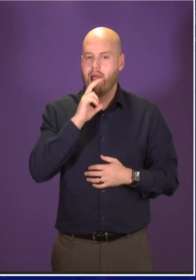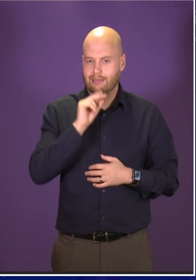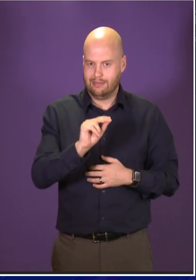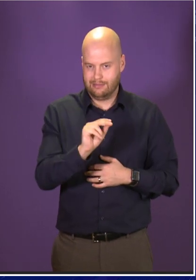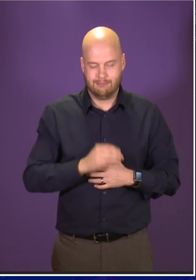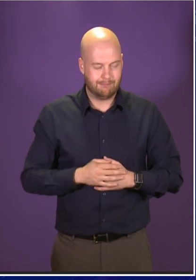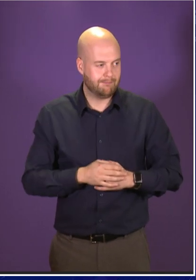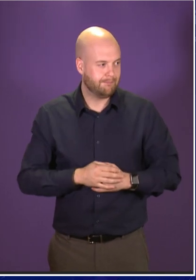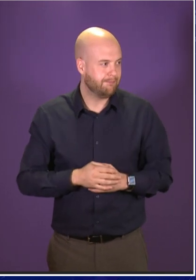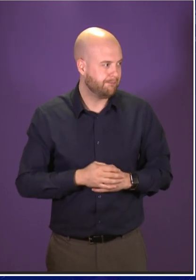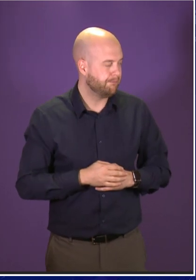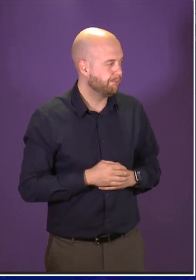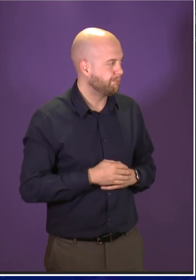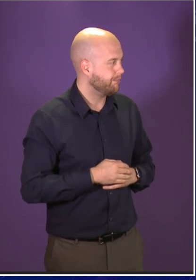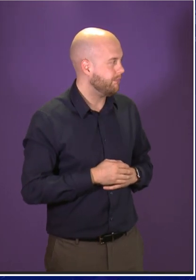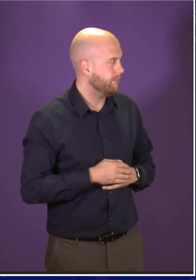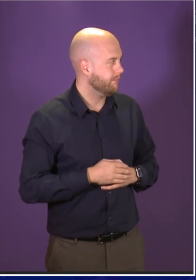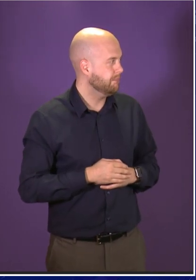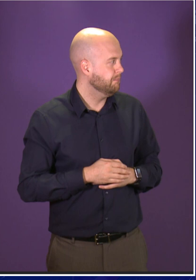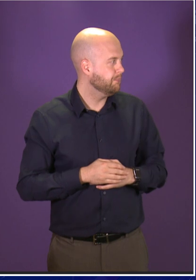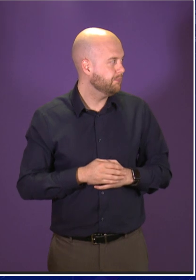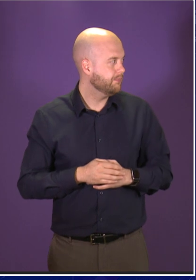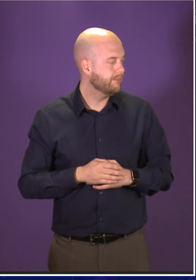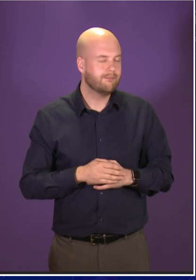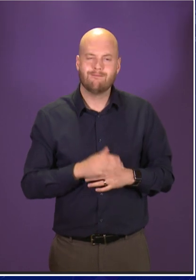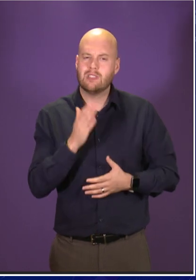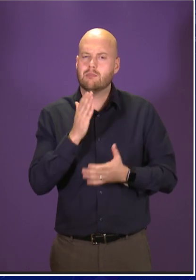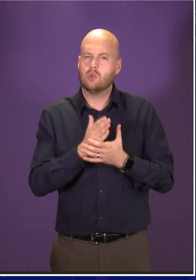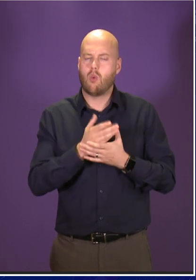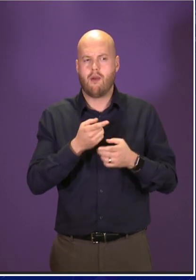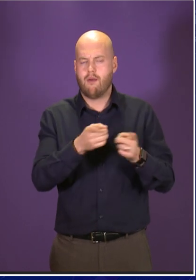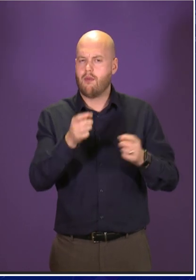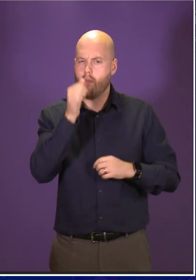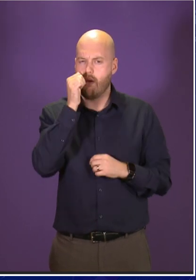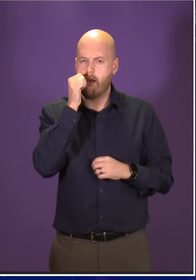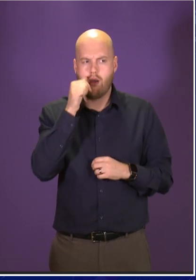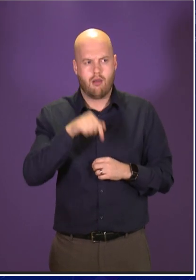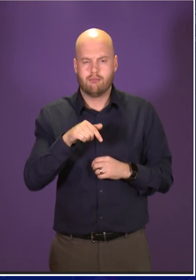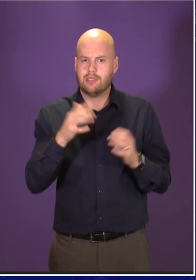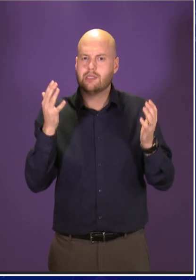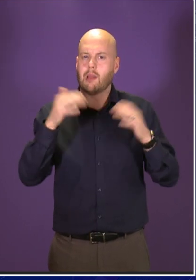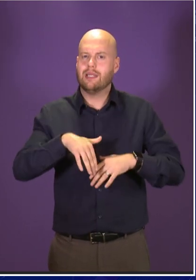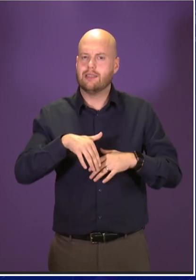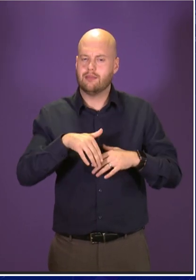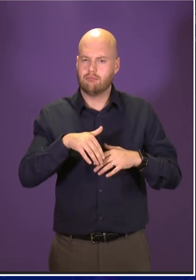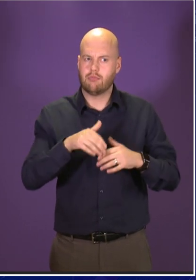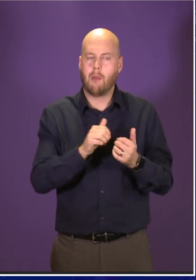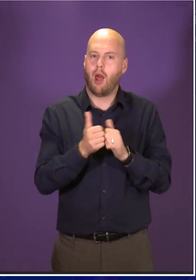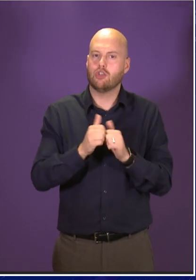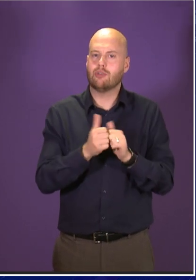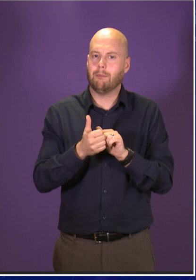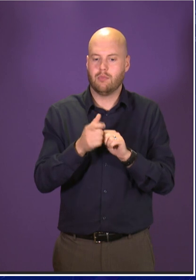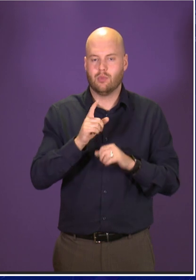welcomes. And as I'm sure you're aware, the summit is a partnership between the Scottish Parliament, the Scottish and